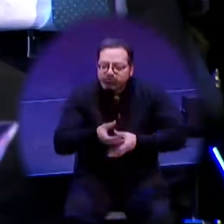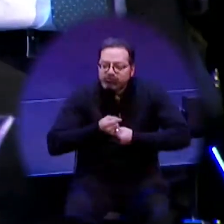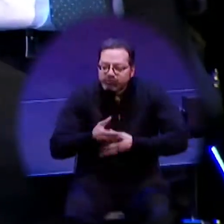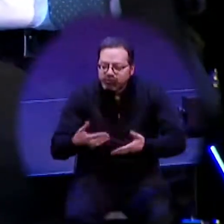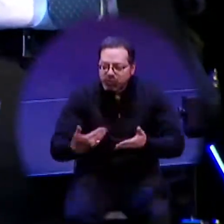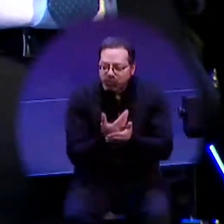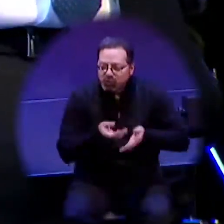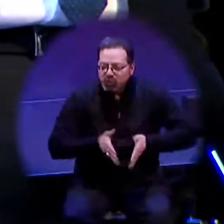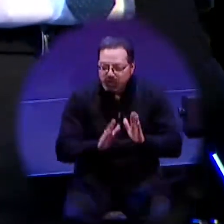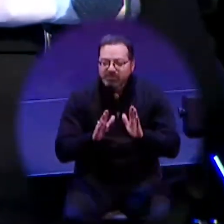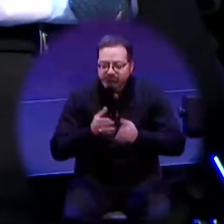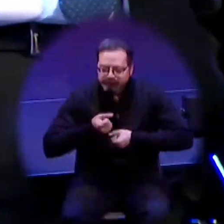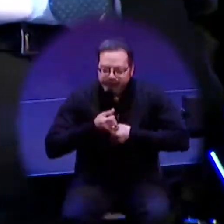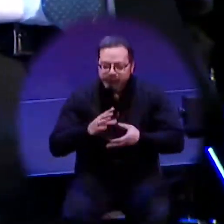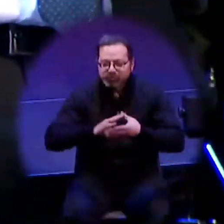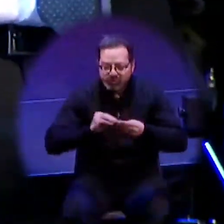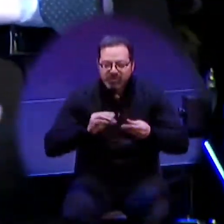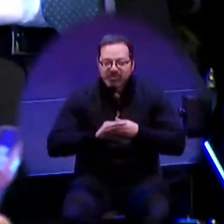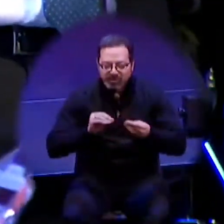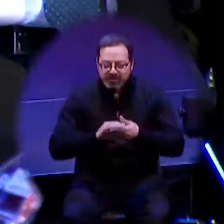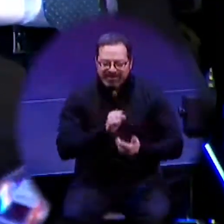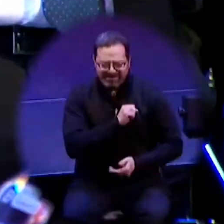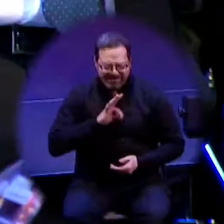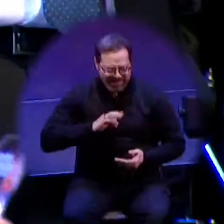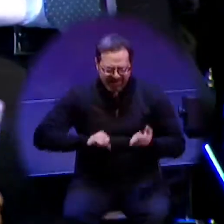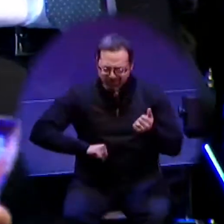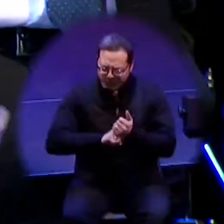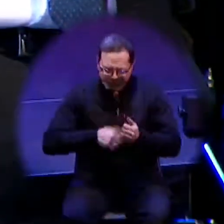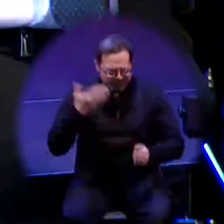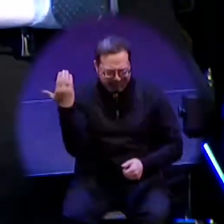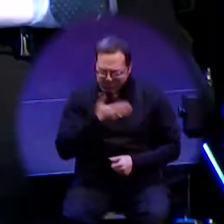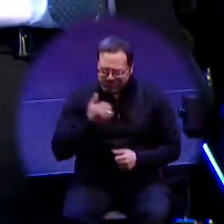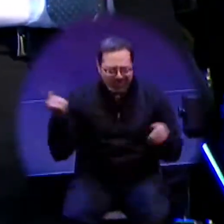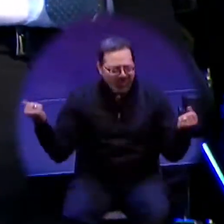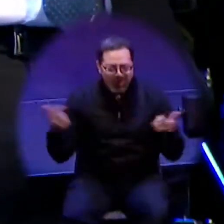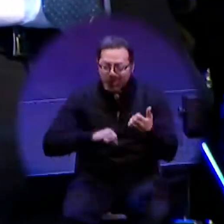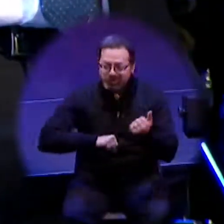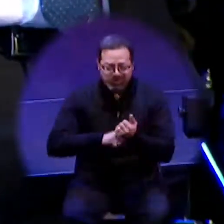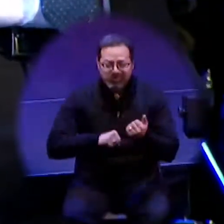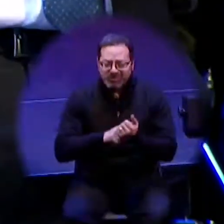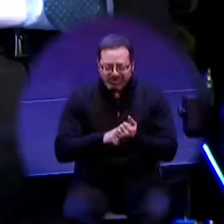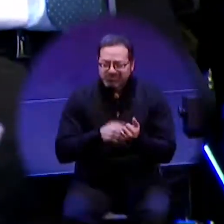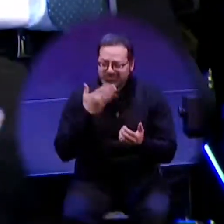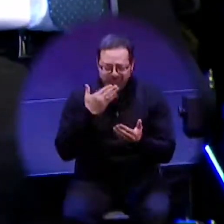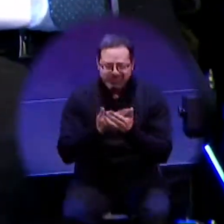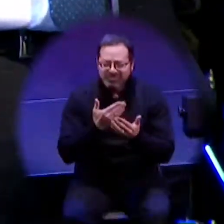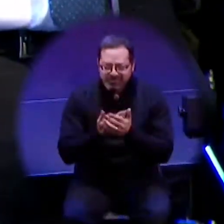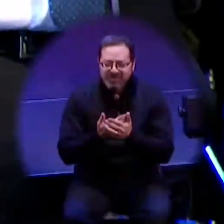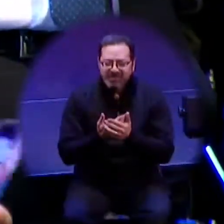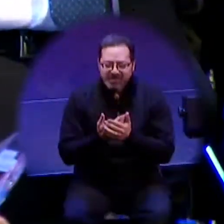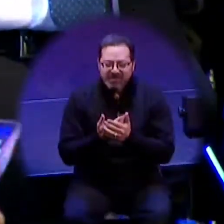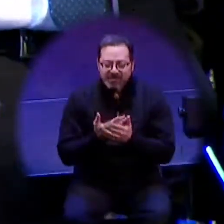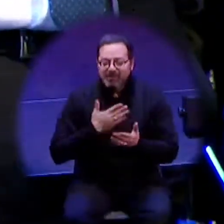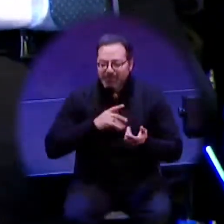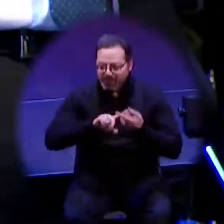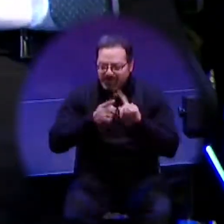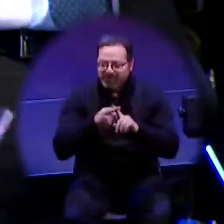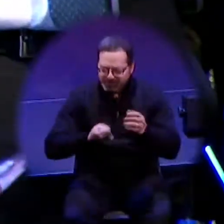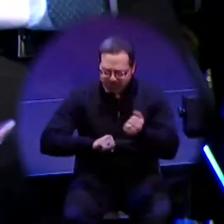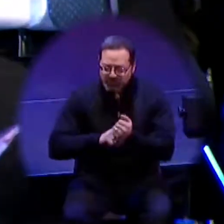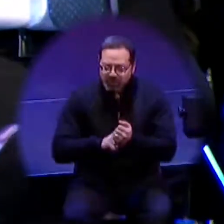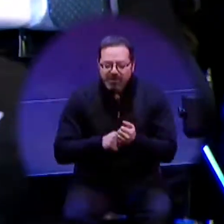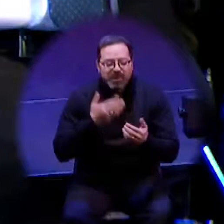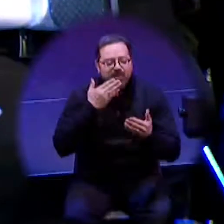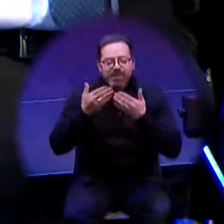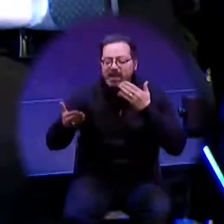supportive. I mean, from everybody. Everybody is supportive. And so are my friends. And thank you